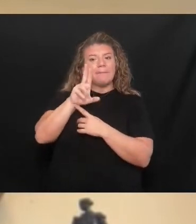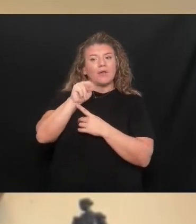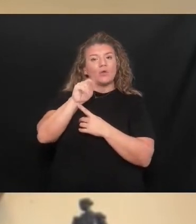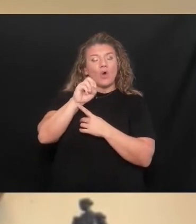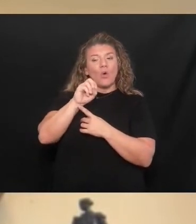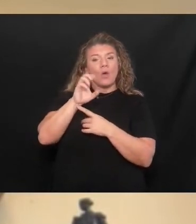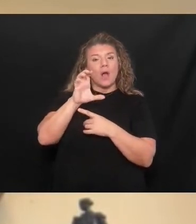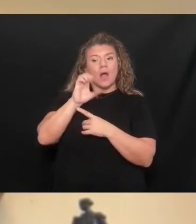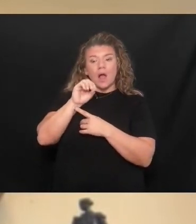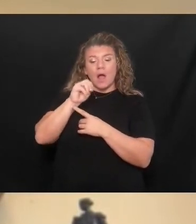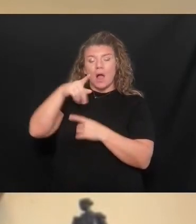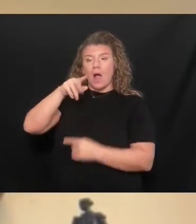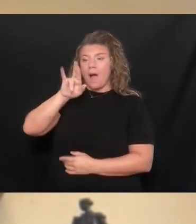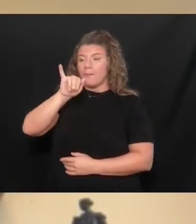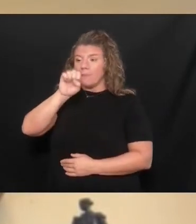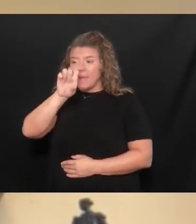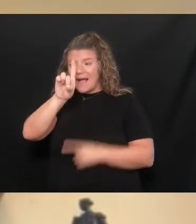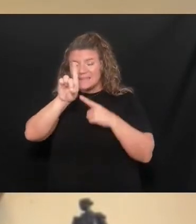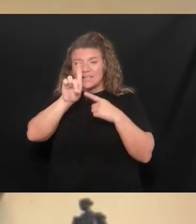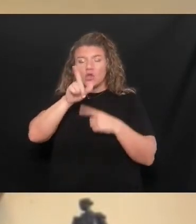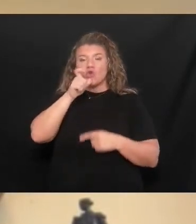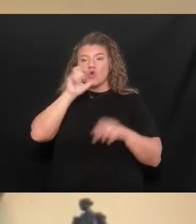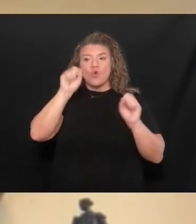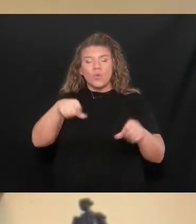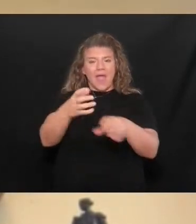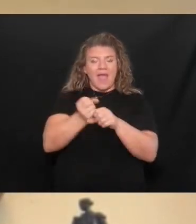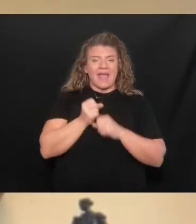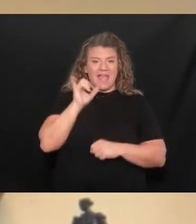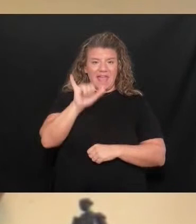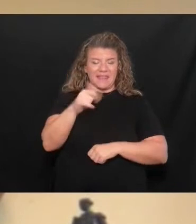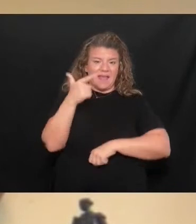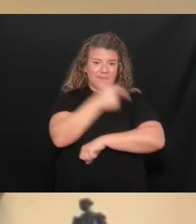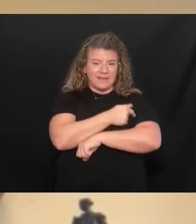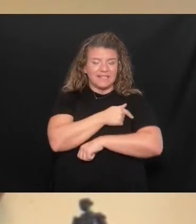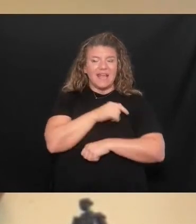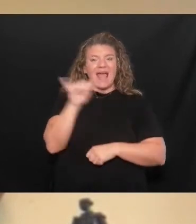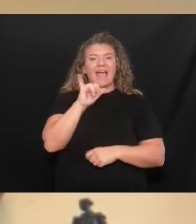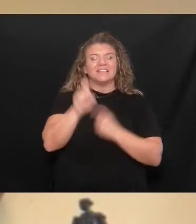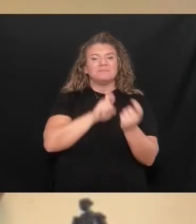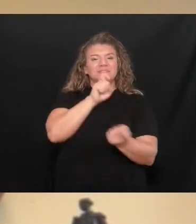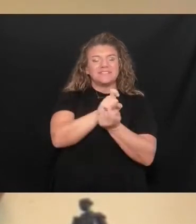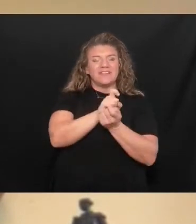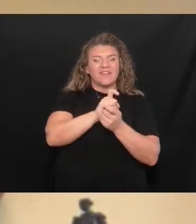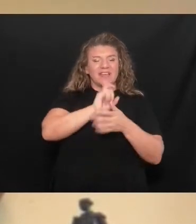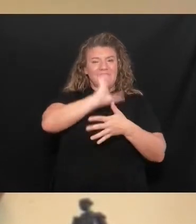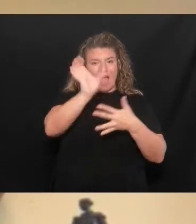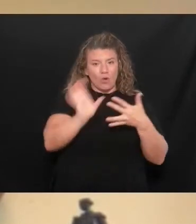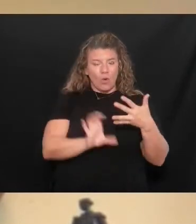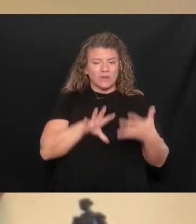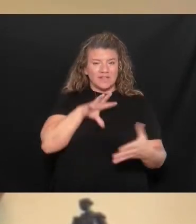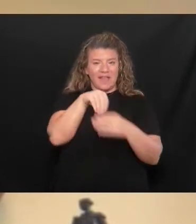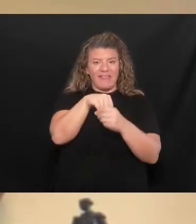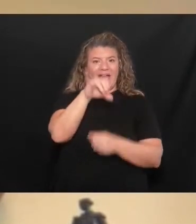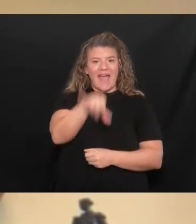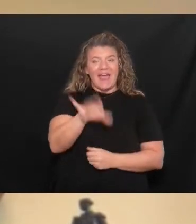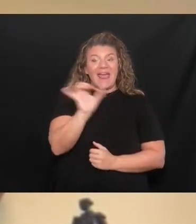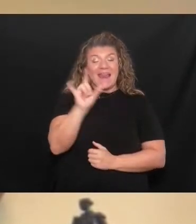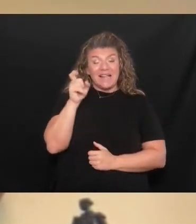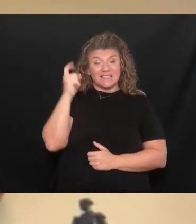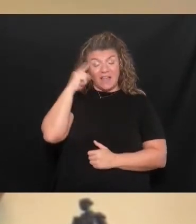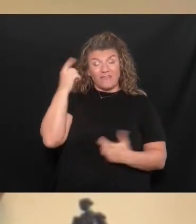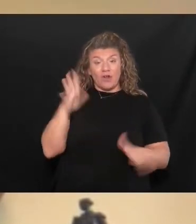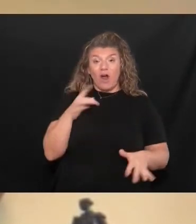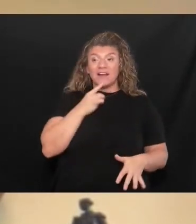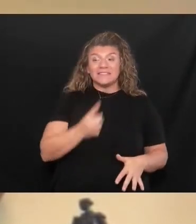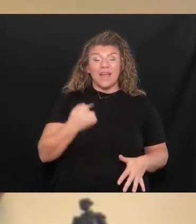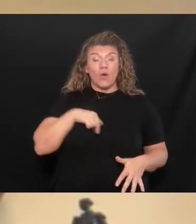immunocompromised and those who can get the vaccine, as well as some specific categories within that. And as the governor points out,